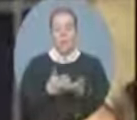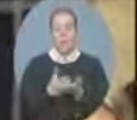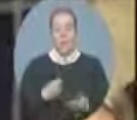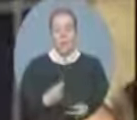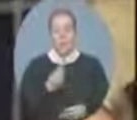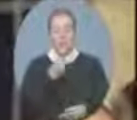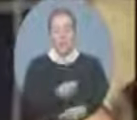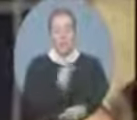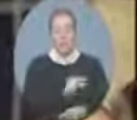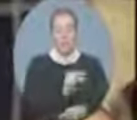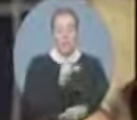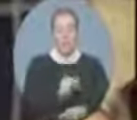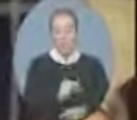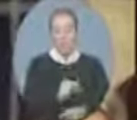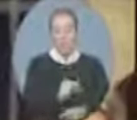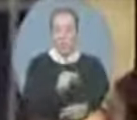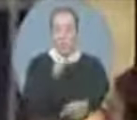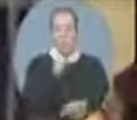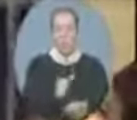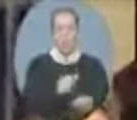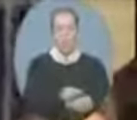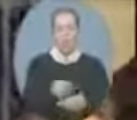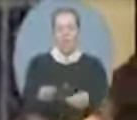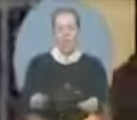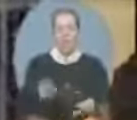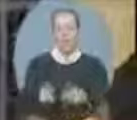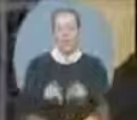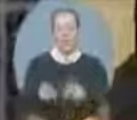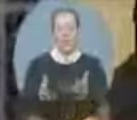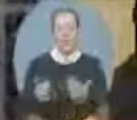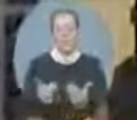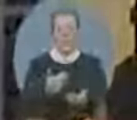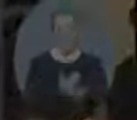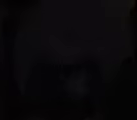doesn't restrict humanitarian organizations in their relief operations?